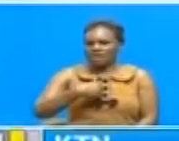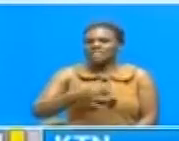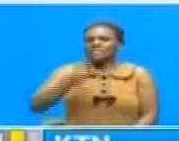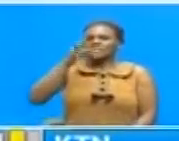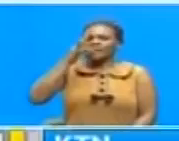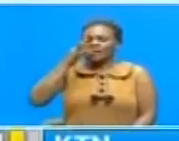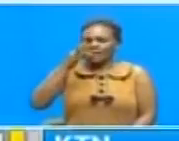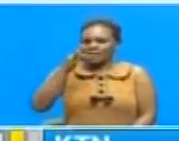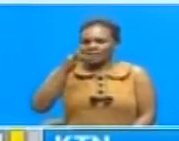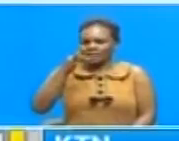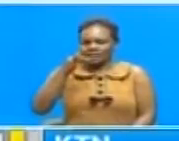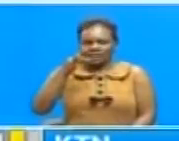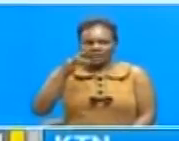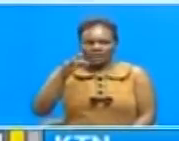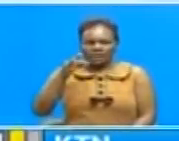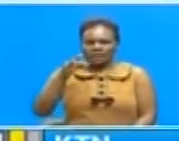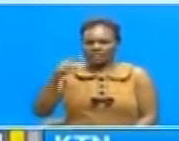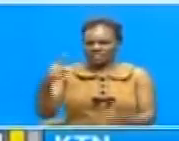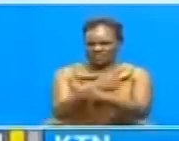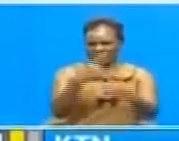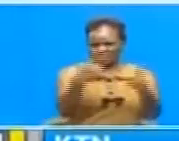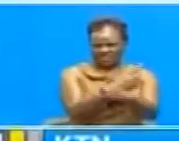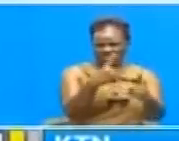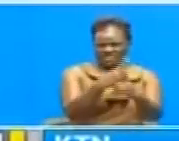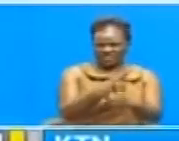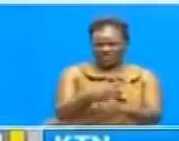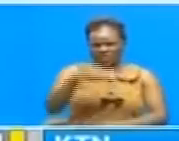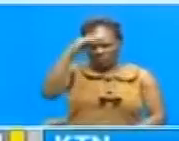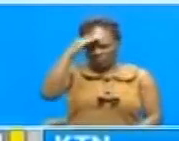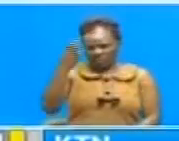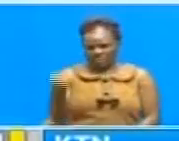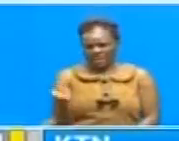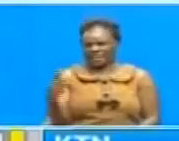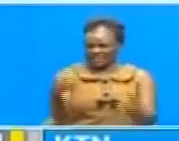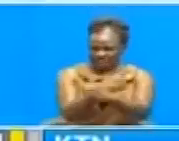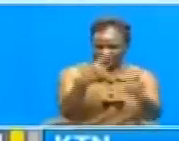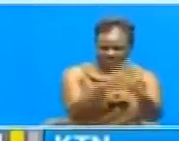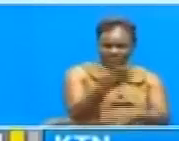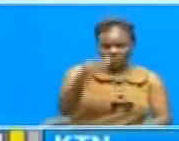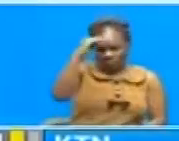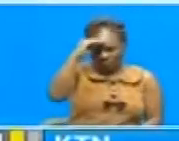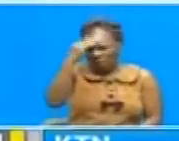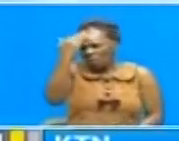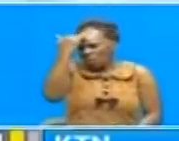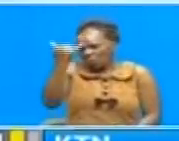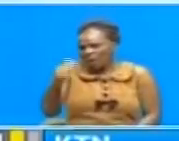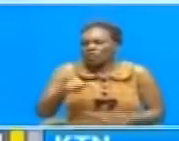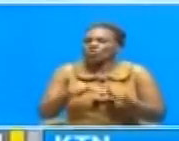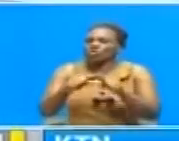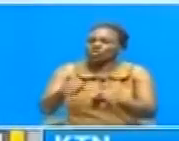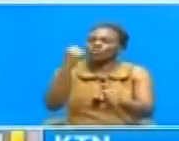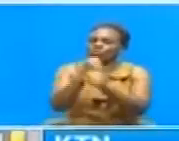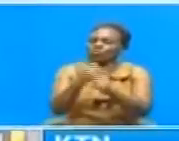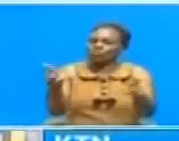changa, waragi, konyagi, Scottish, nini. Why should you continue